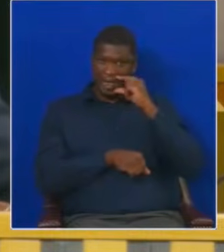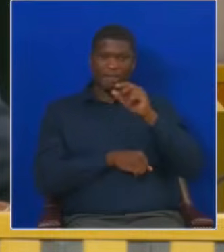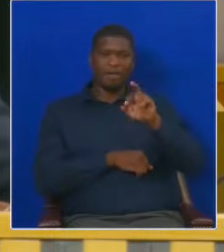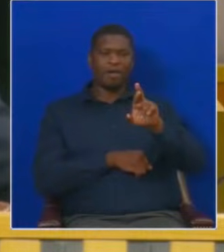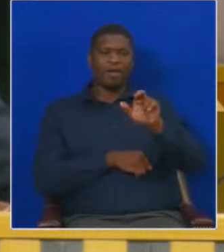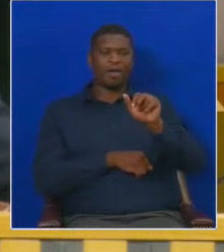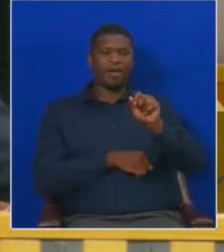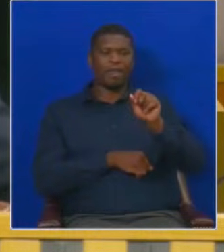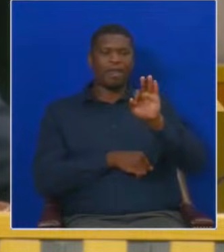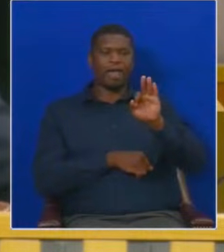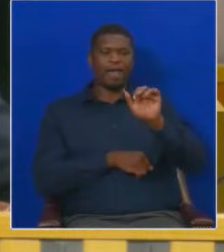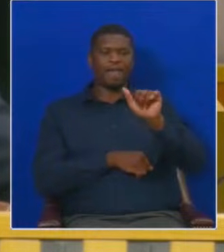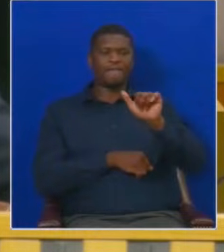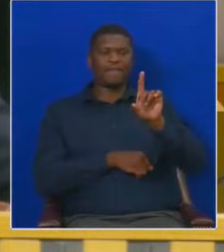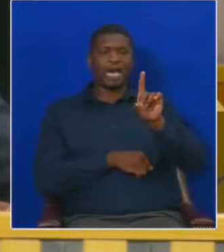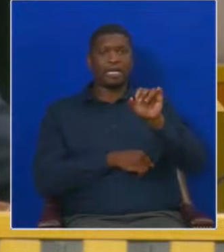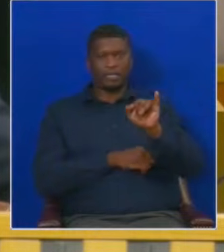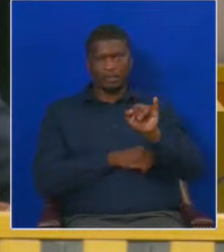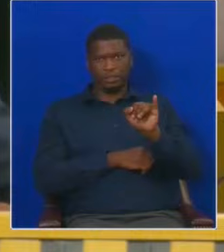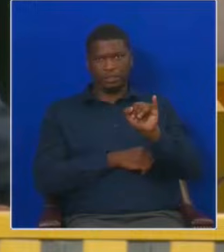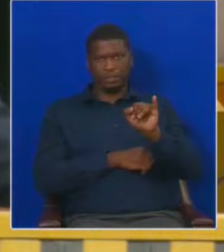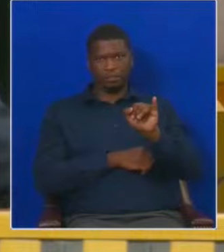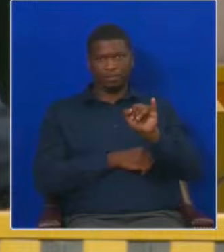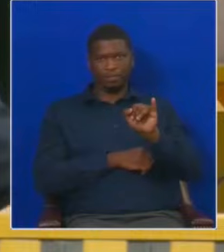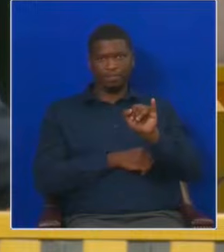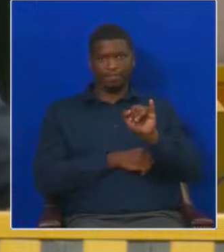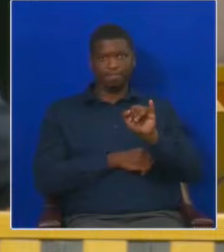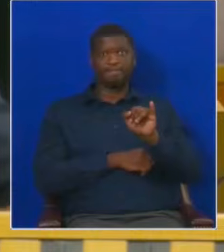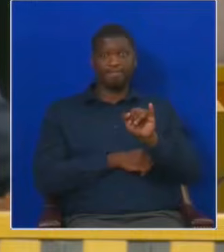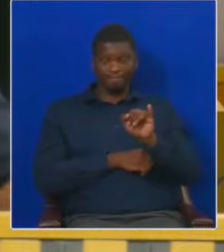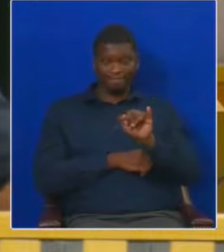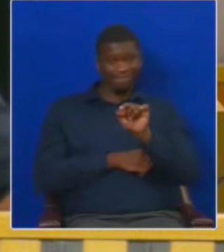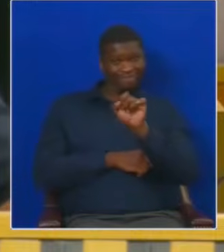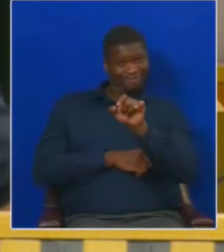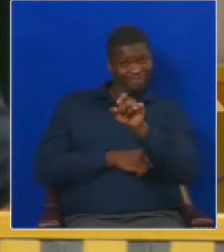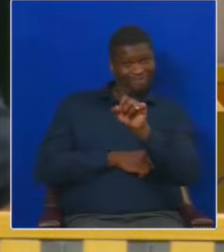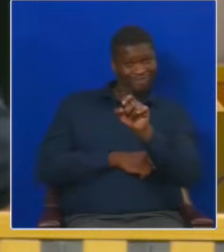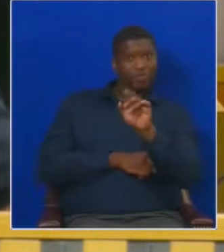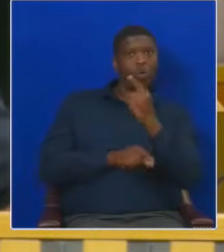who assists him in all his